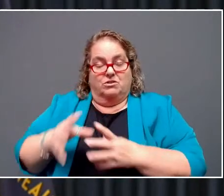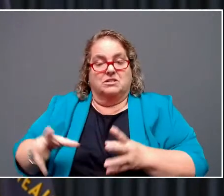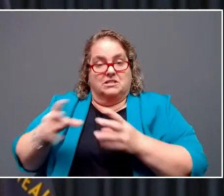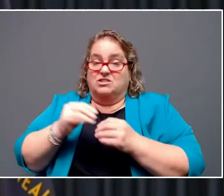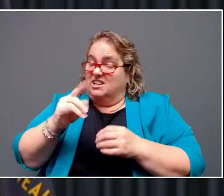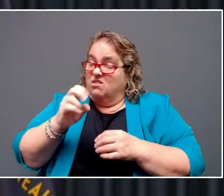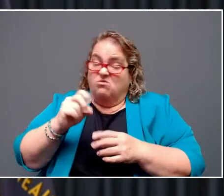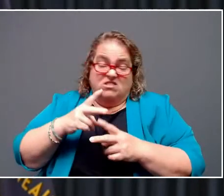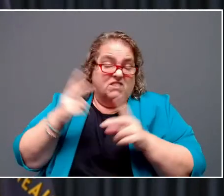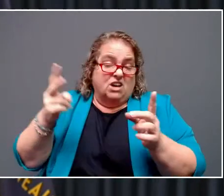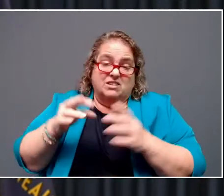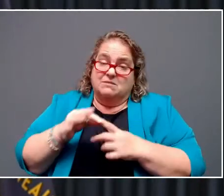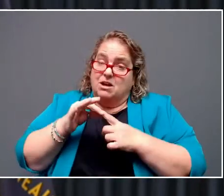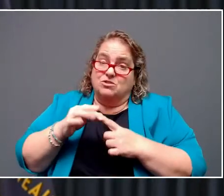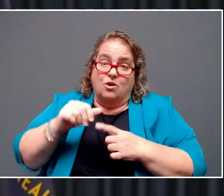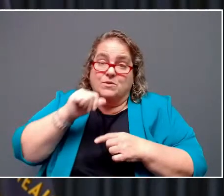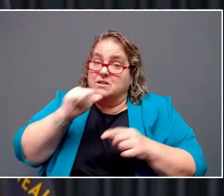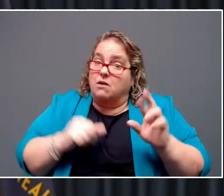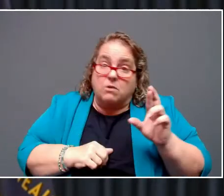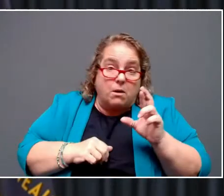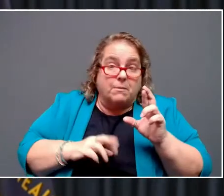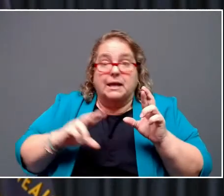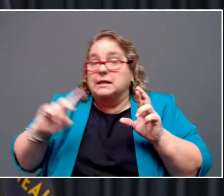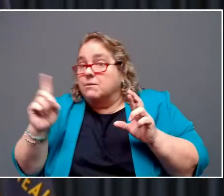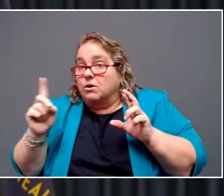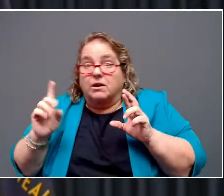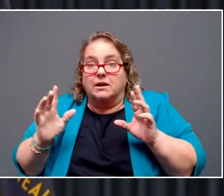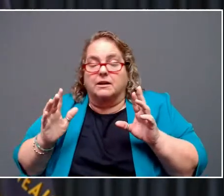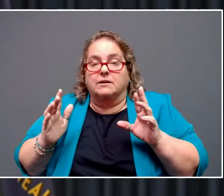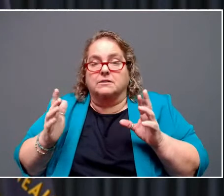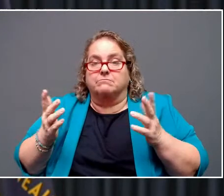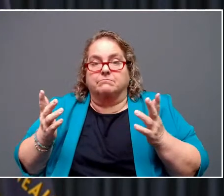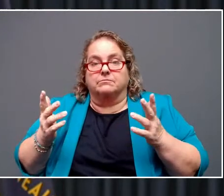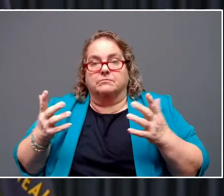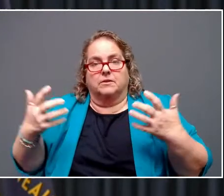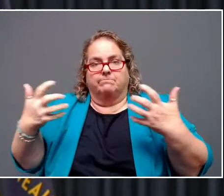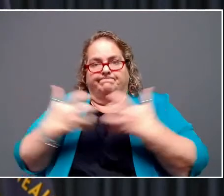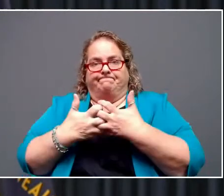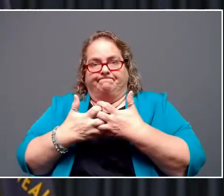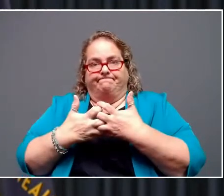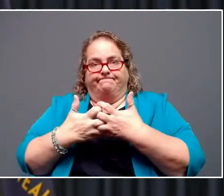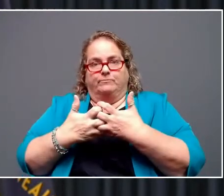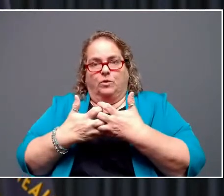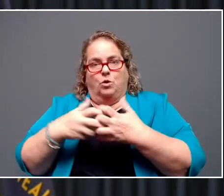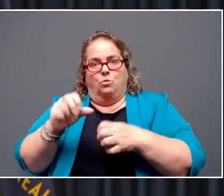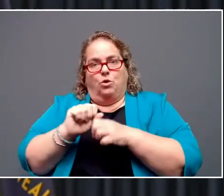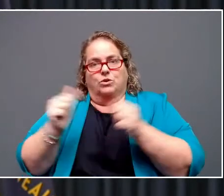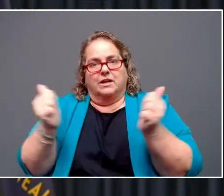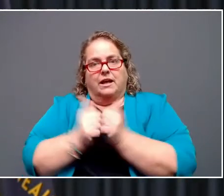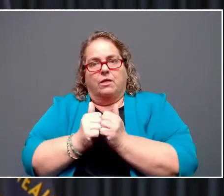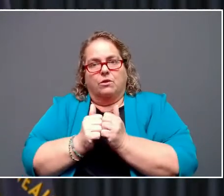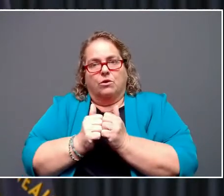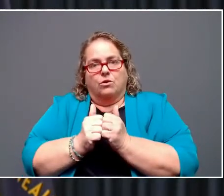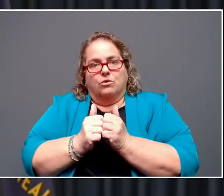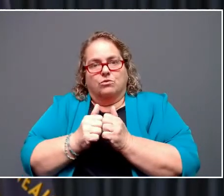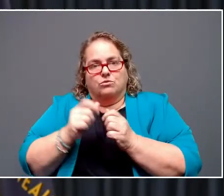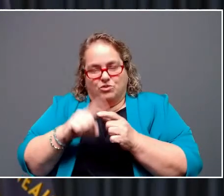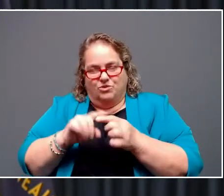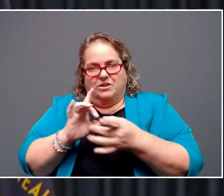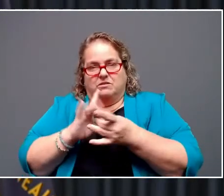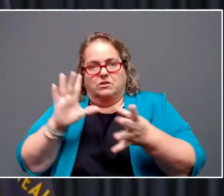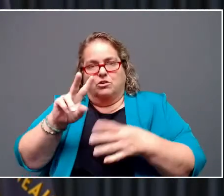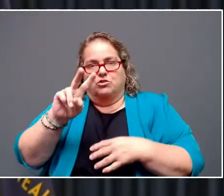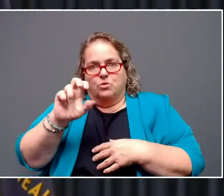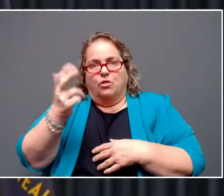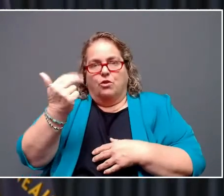partisan, it wasn't bipartisan, it was nonpartisan, working to unlock about $213 million to help over